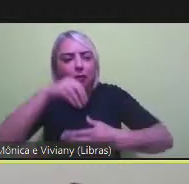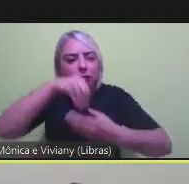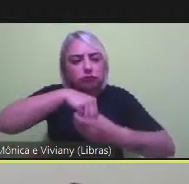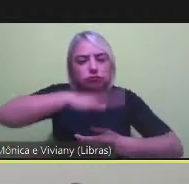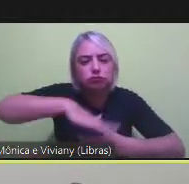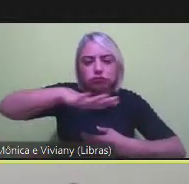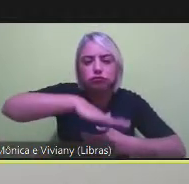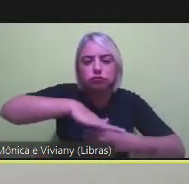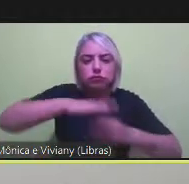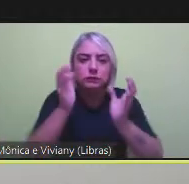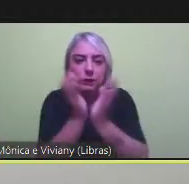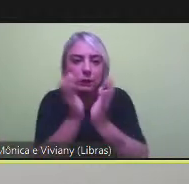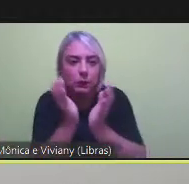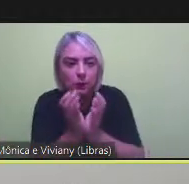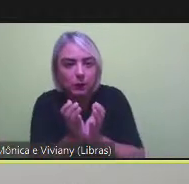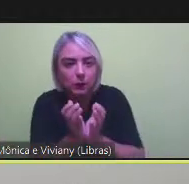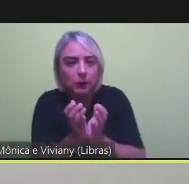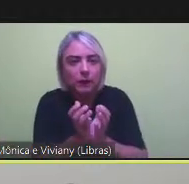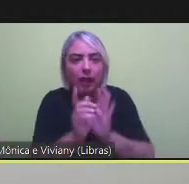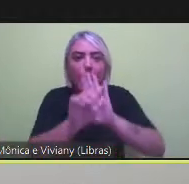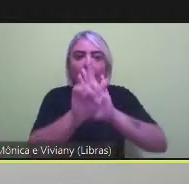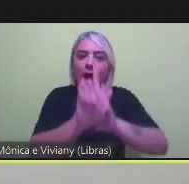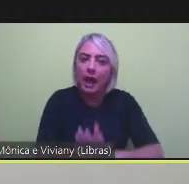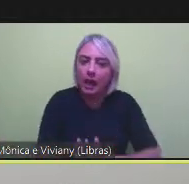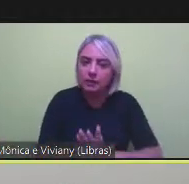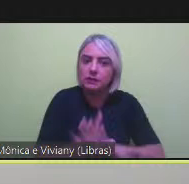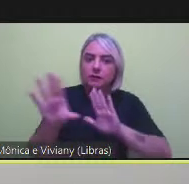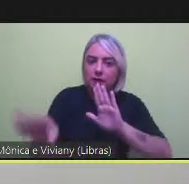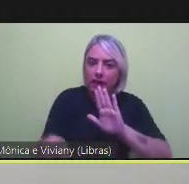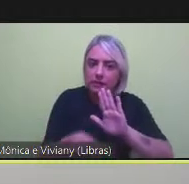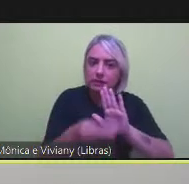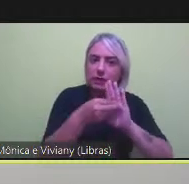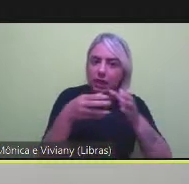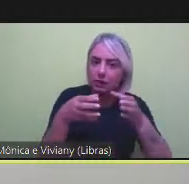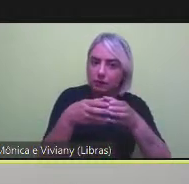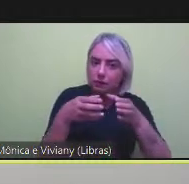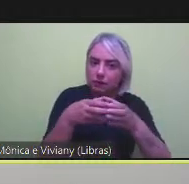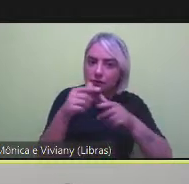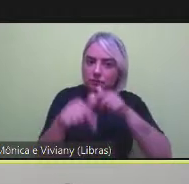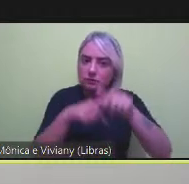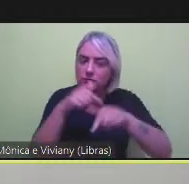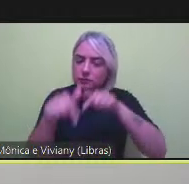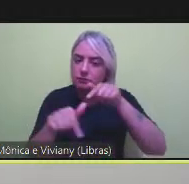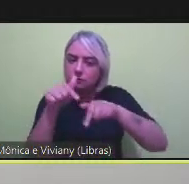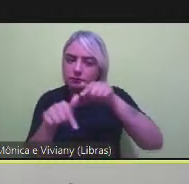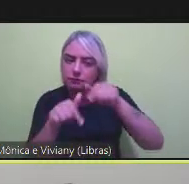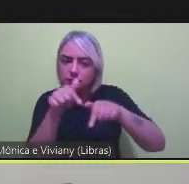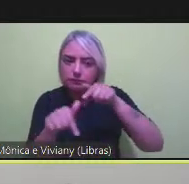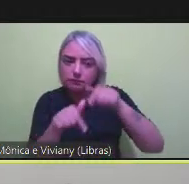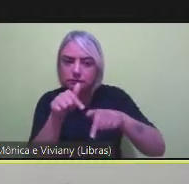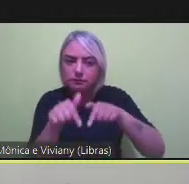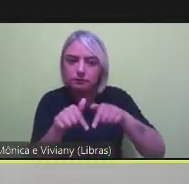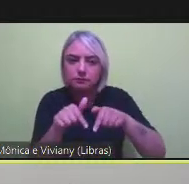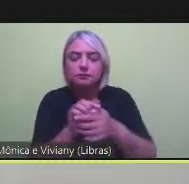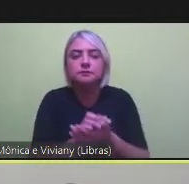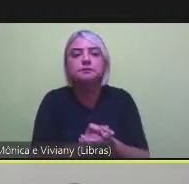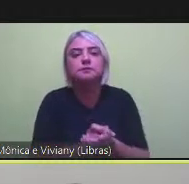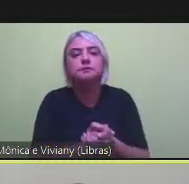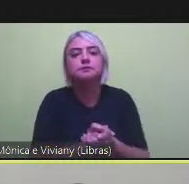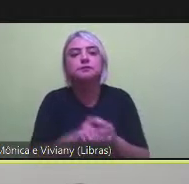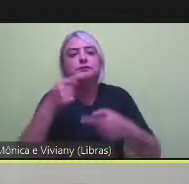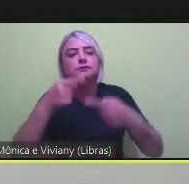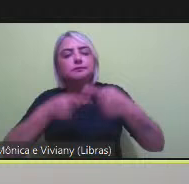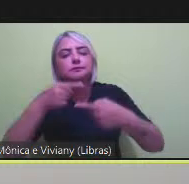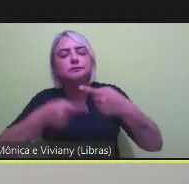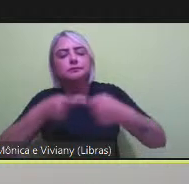to the sectors, to the group. The management is part of this group, this work group of the sectorial work.